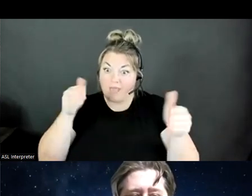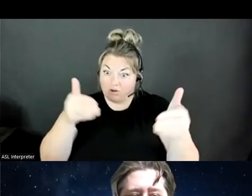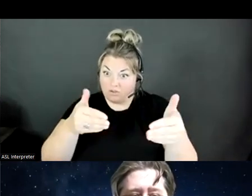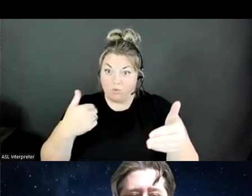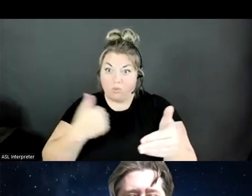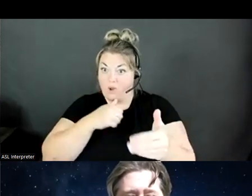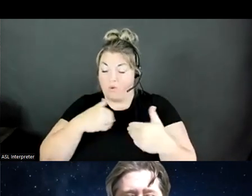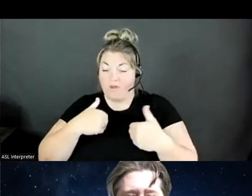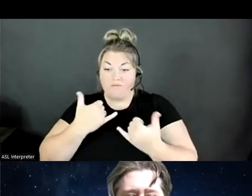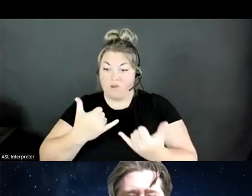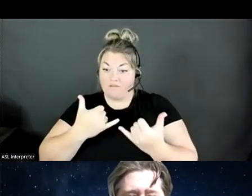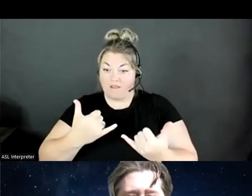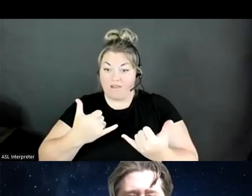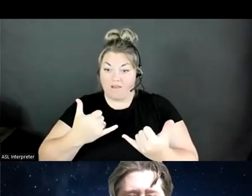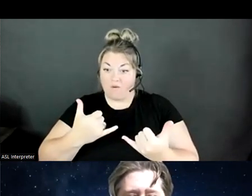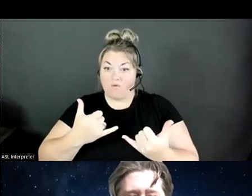now?